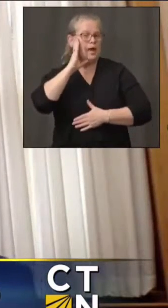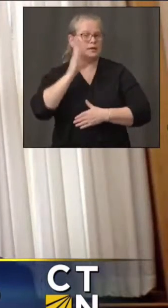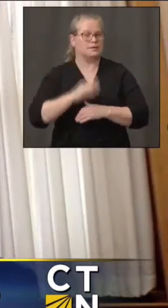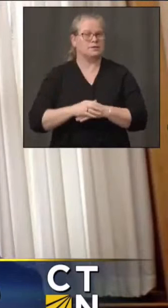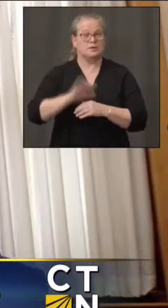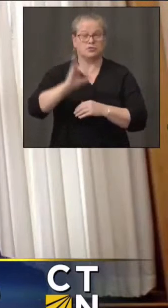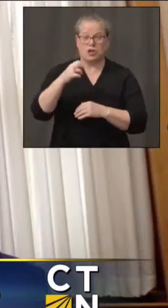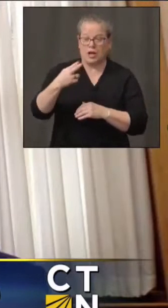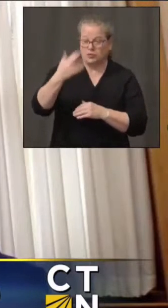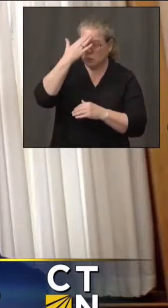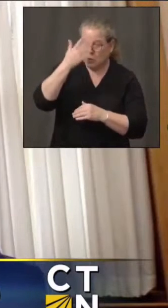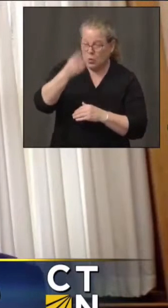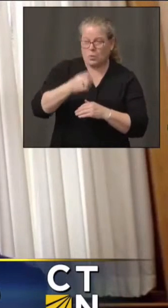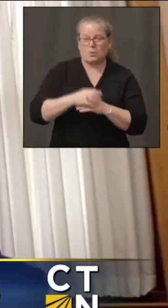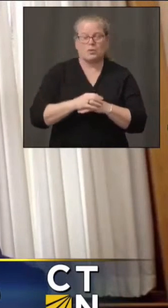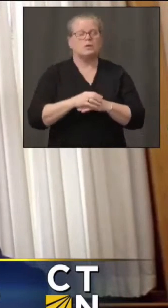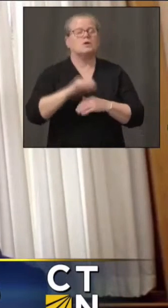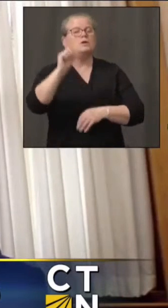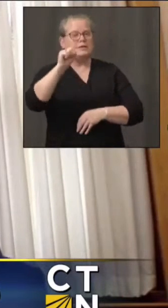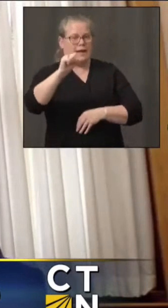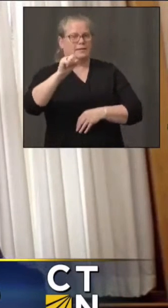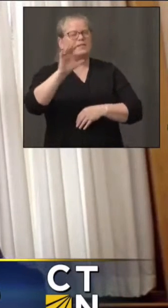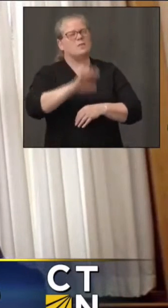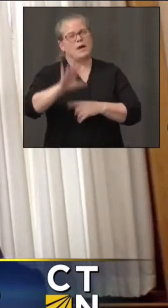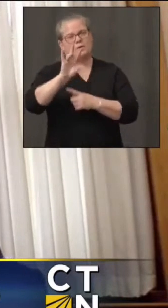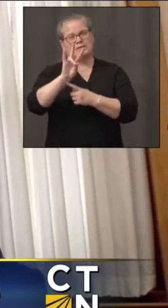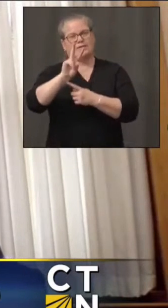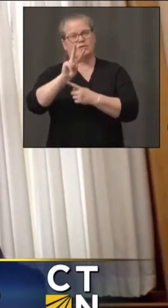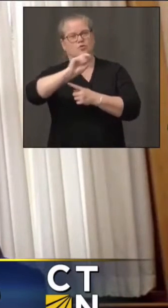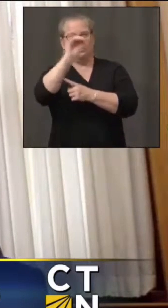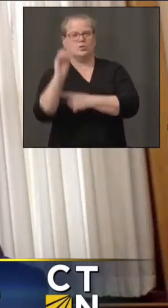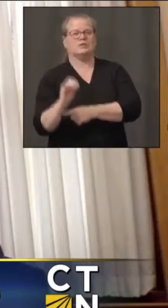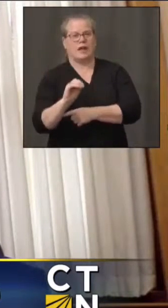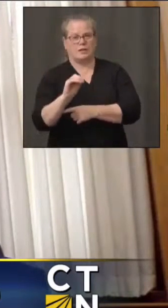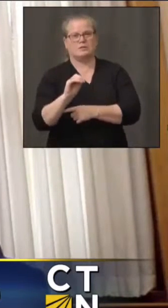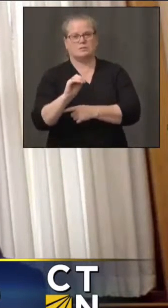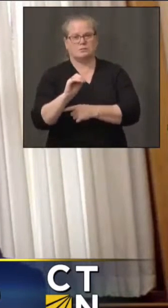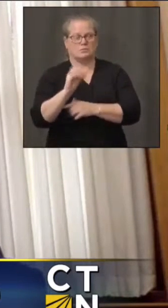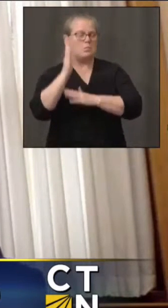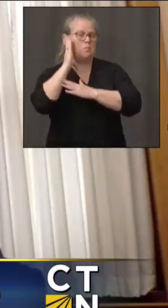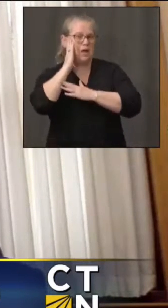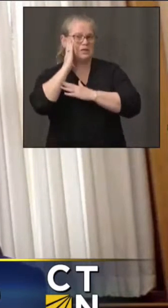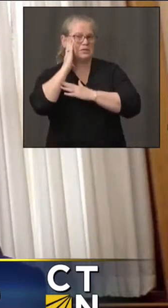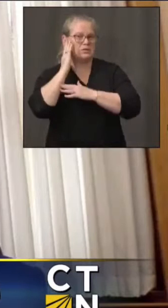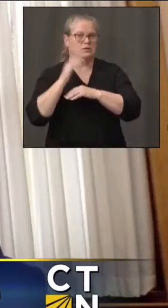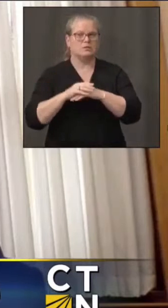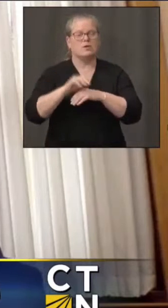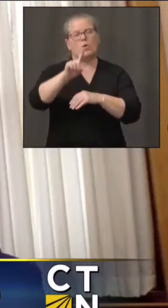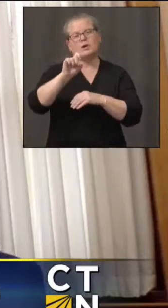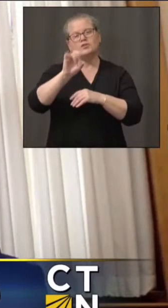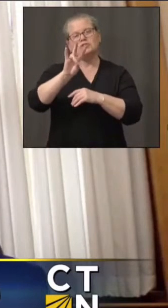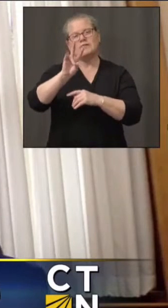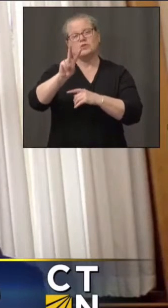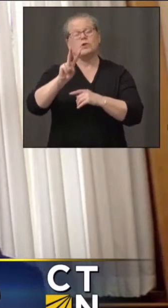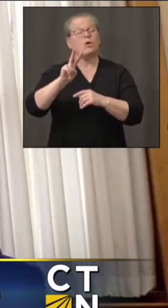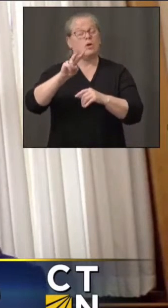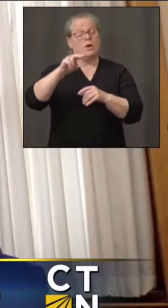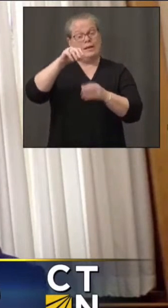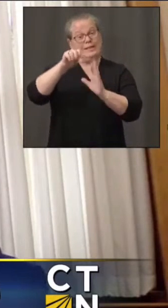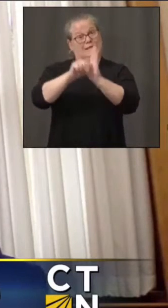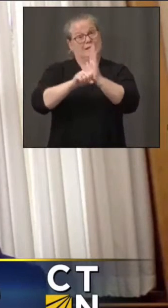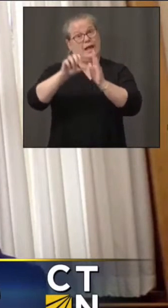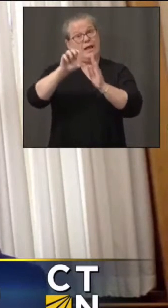are being used right now by COVID-positive patients, 172 out of close to 8,000 beds in the state.